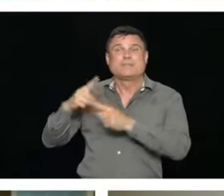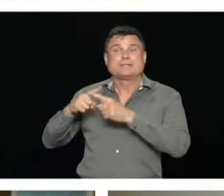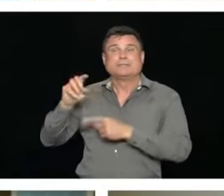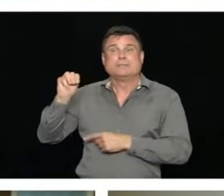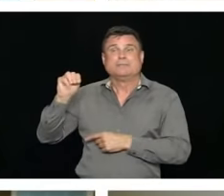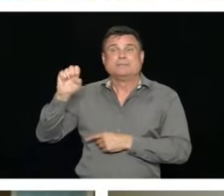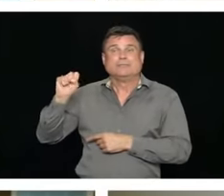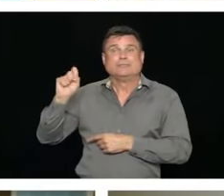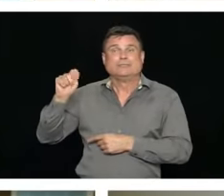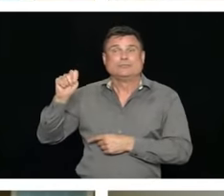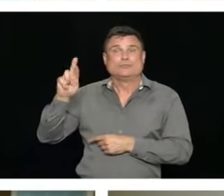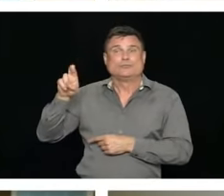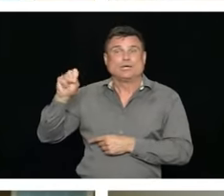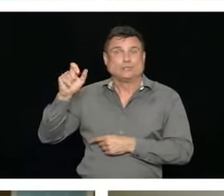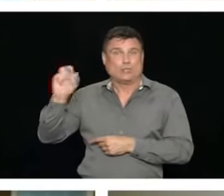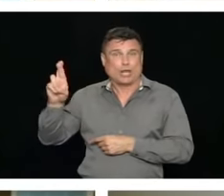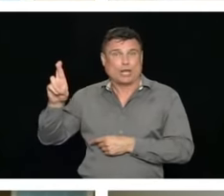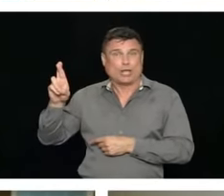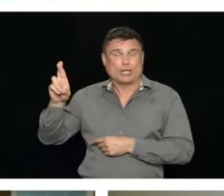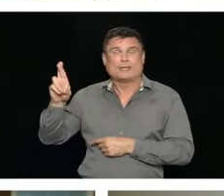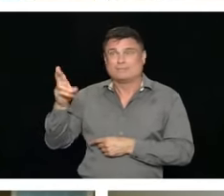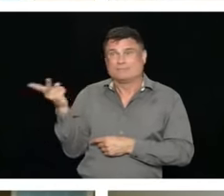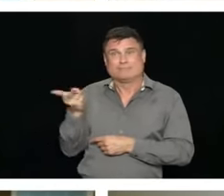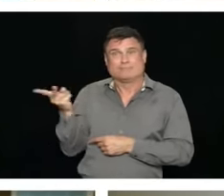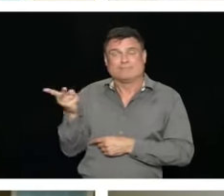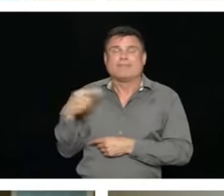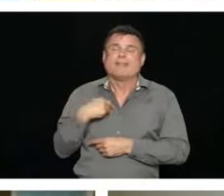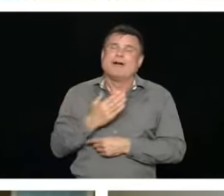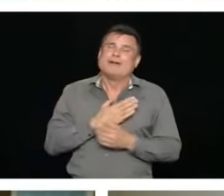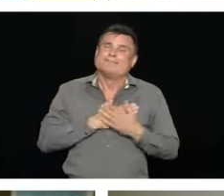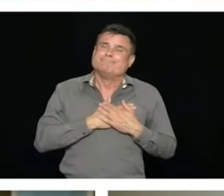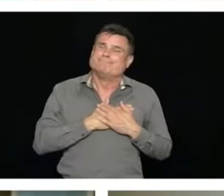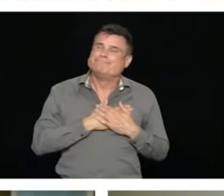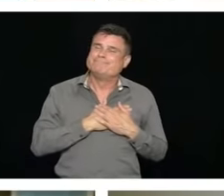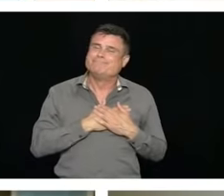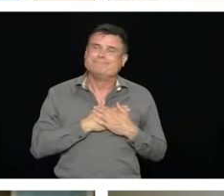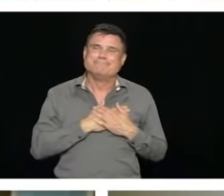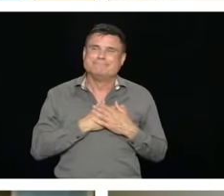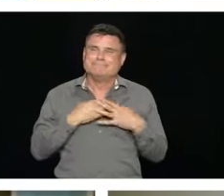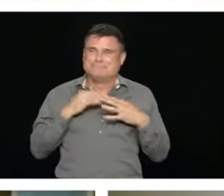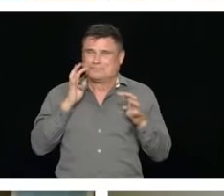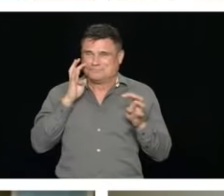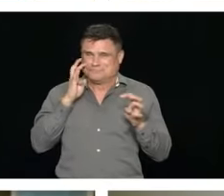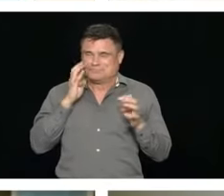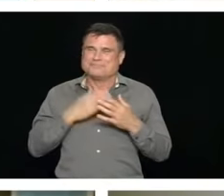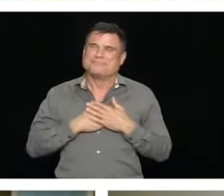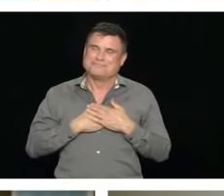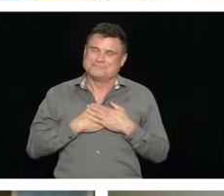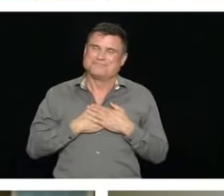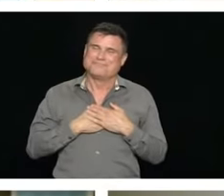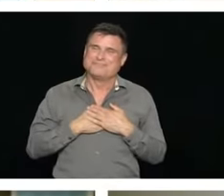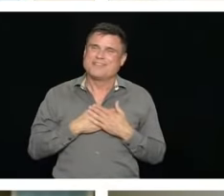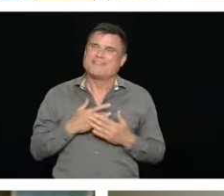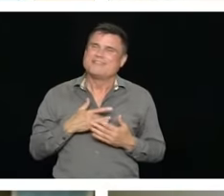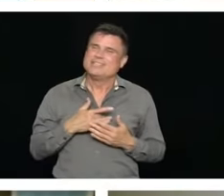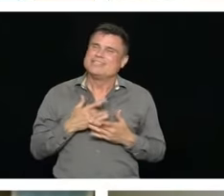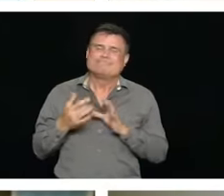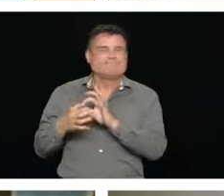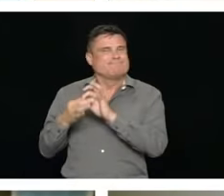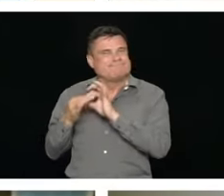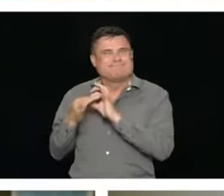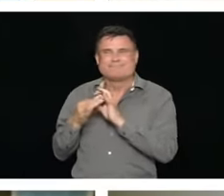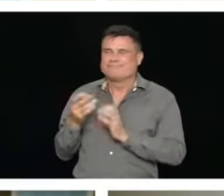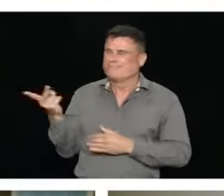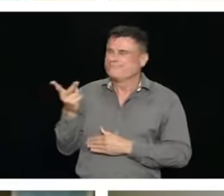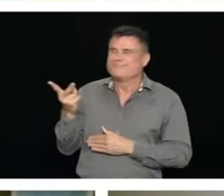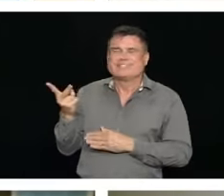to support us is really amazing. And also to let you all know that my kids are playing outside, so you might hear them. I'm coming to